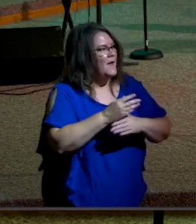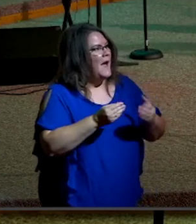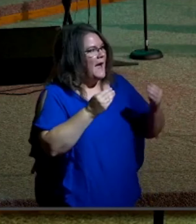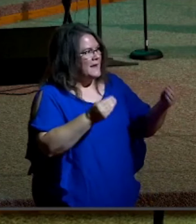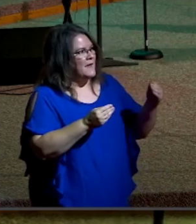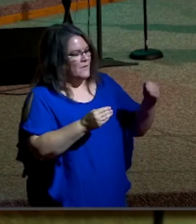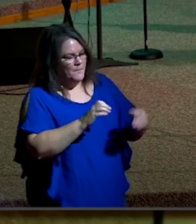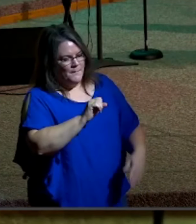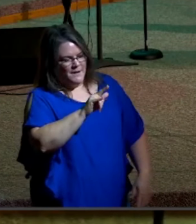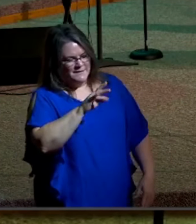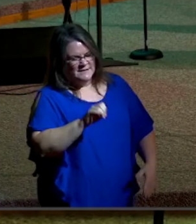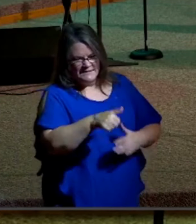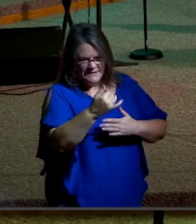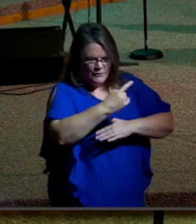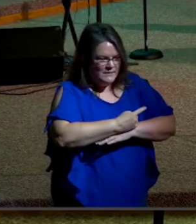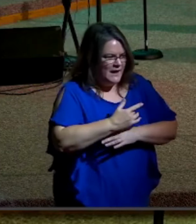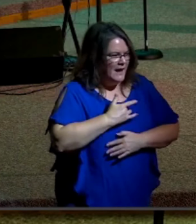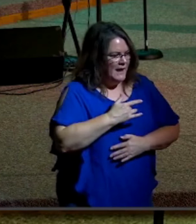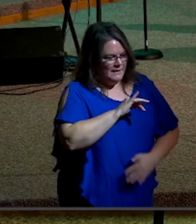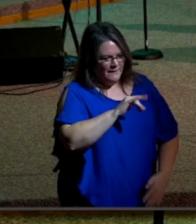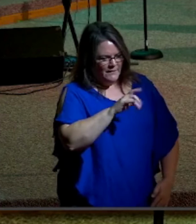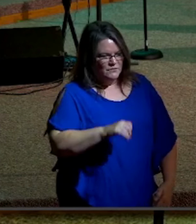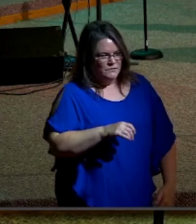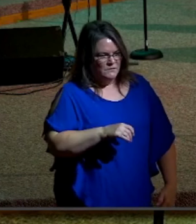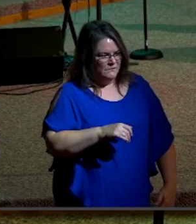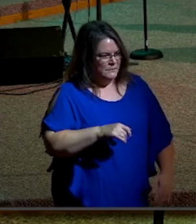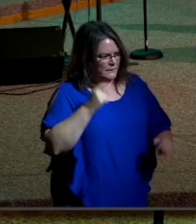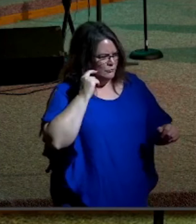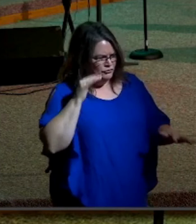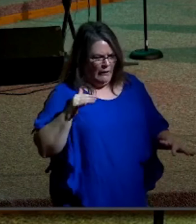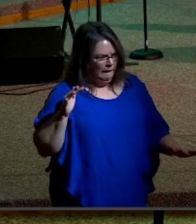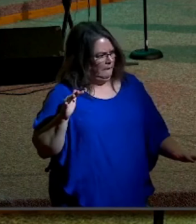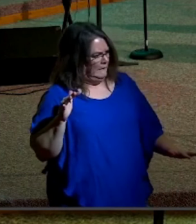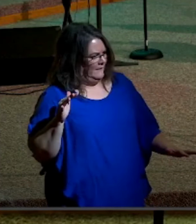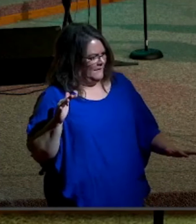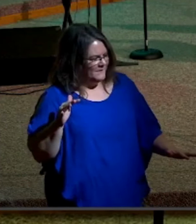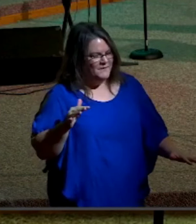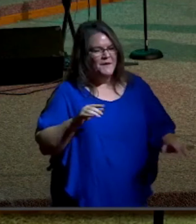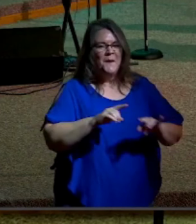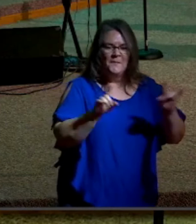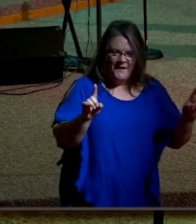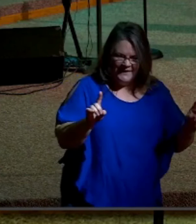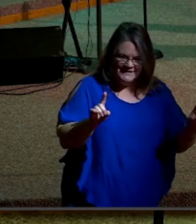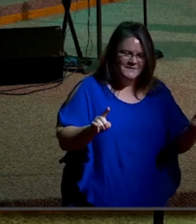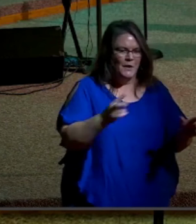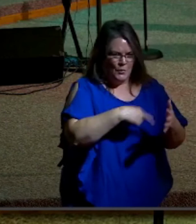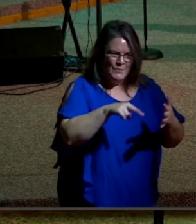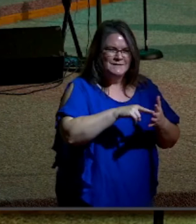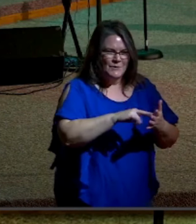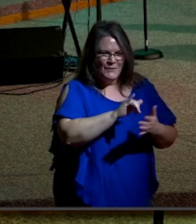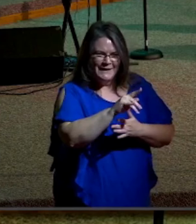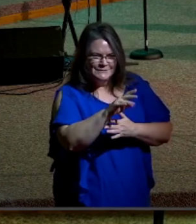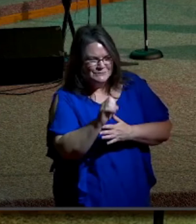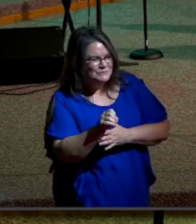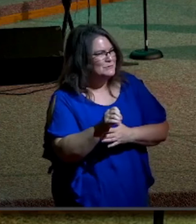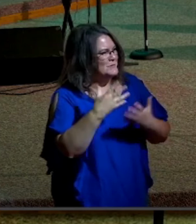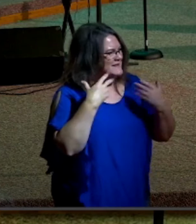and I felt like Jules had a heart attack. It was insane. But don't worry, we had a resurrection. Hallelujah. There was some healing in the